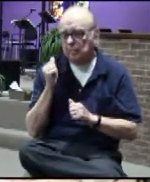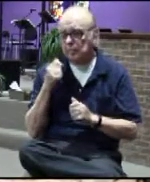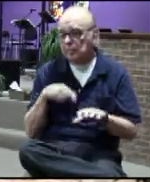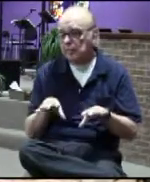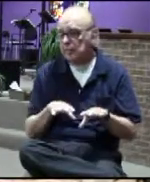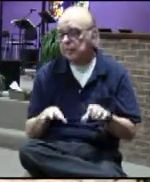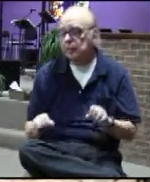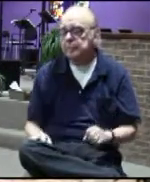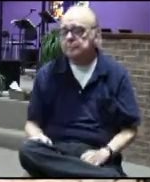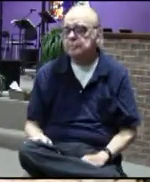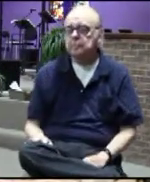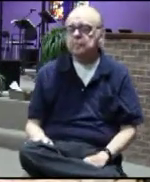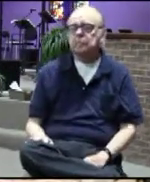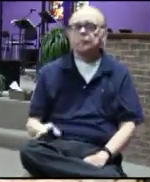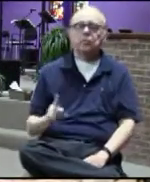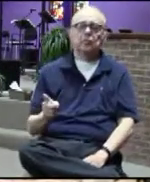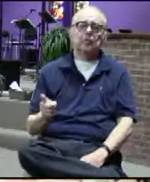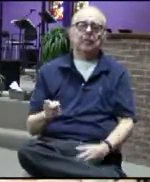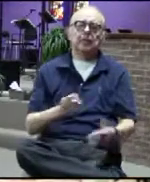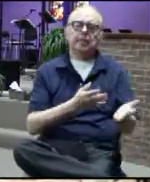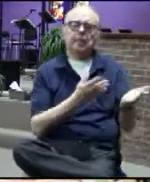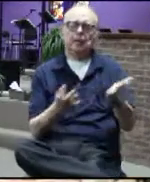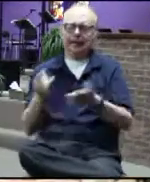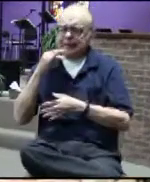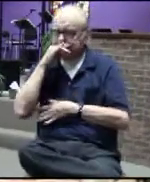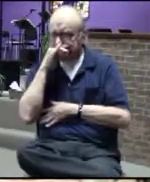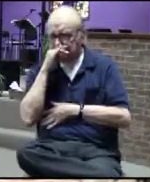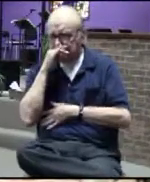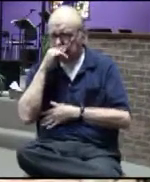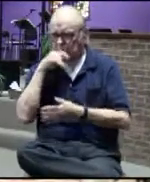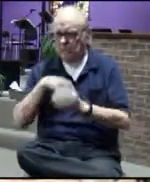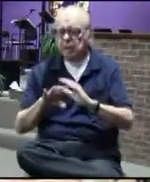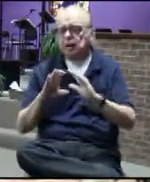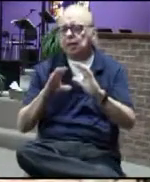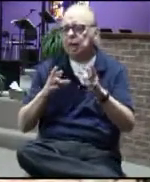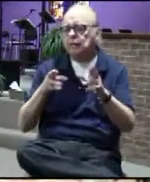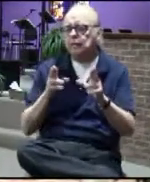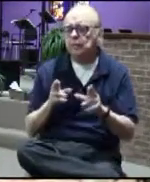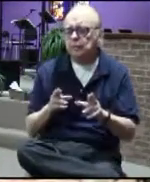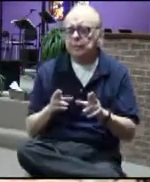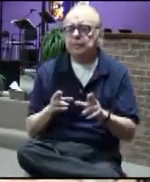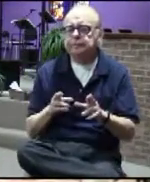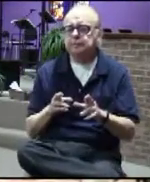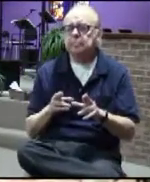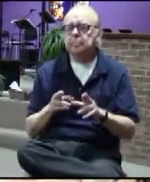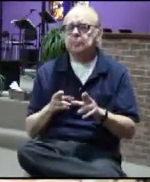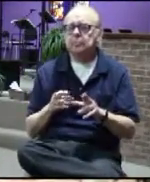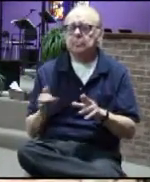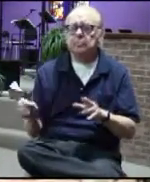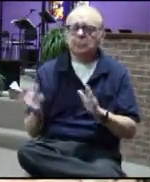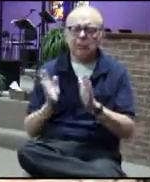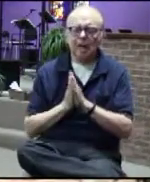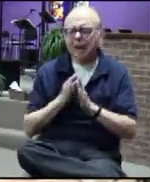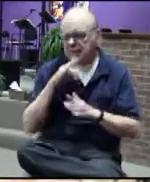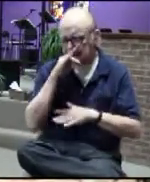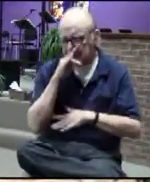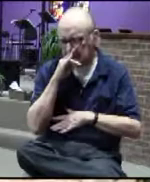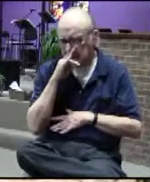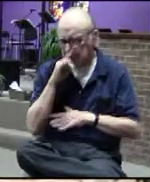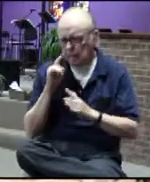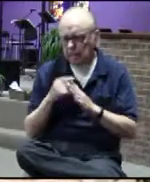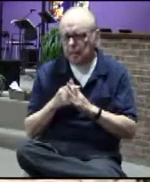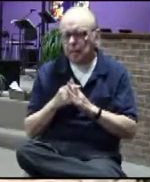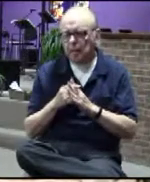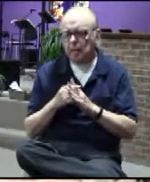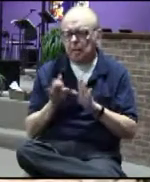is they bring these kids into class. And they ask the kids to begin by